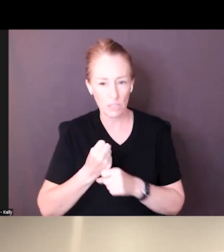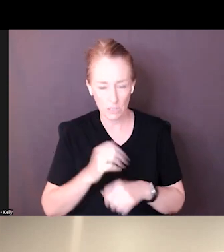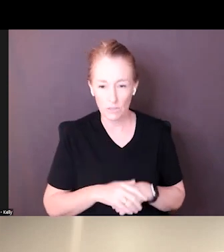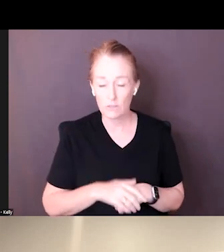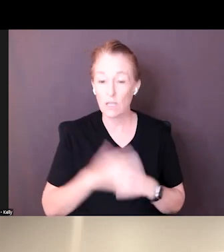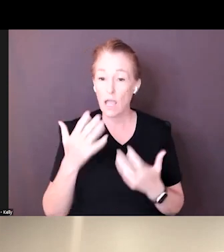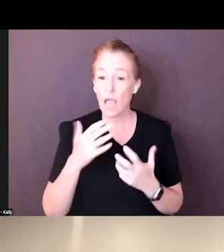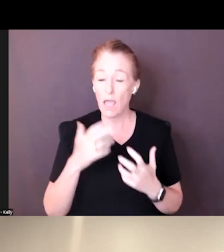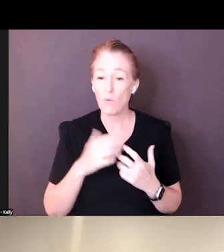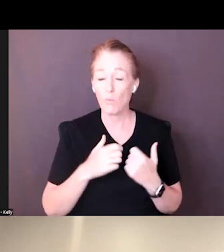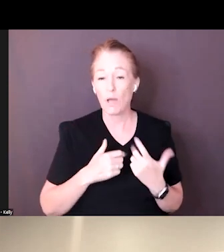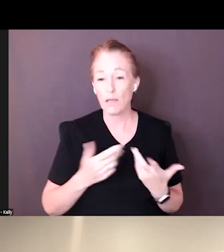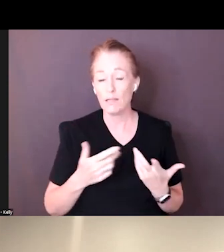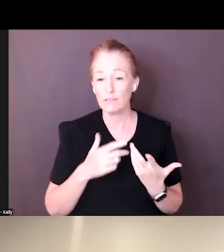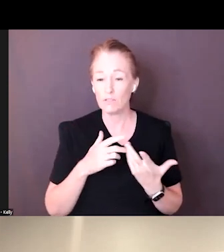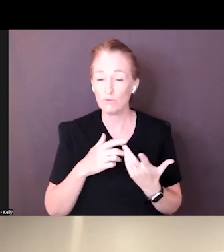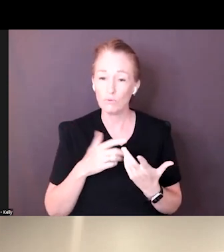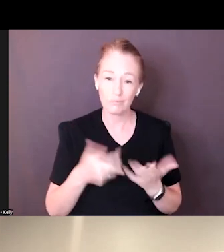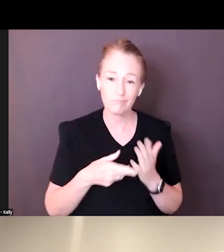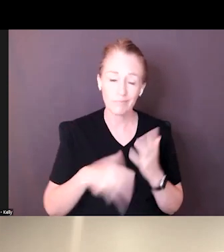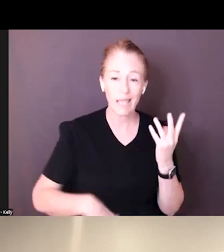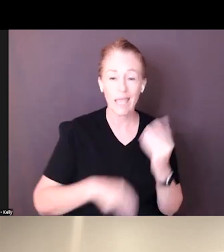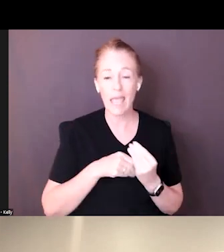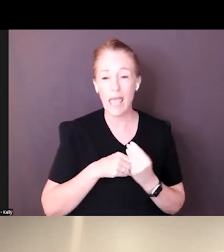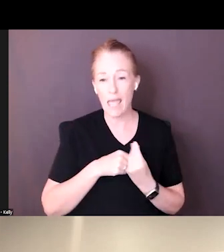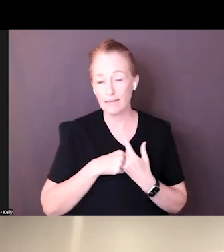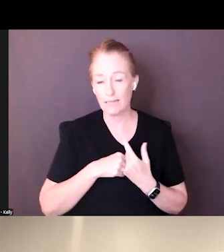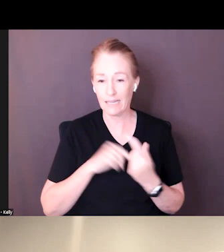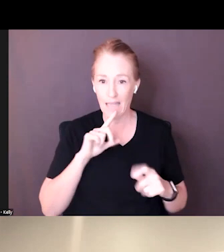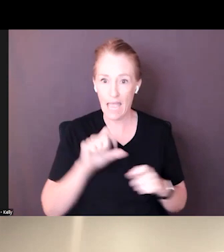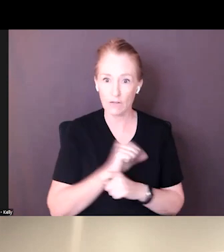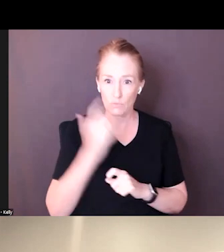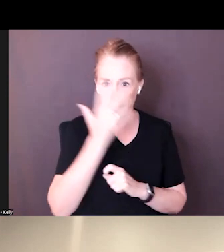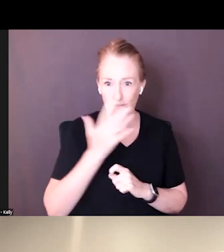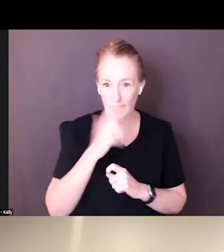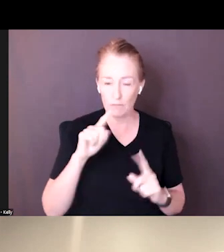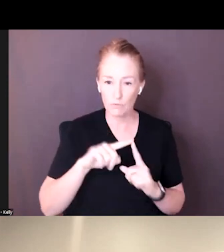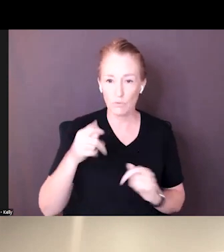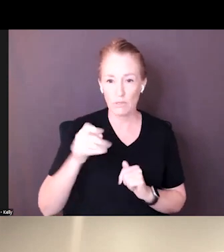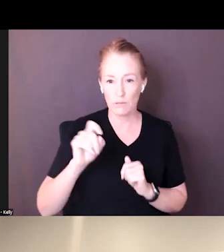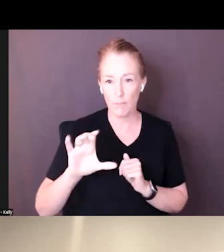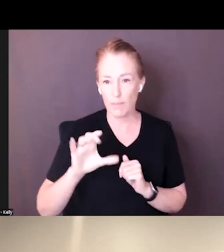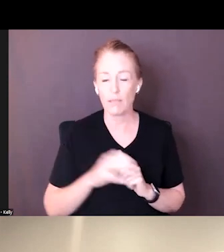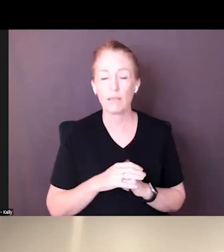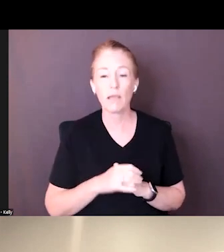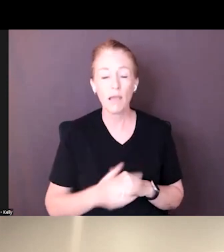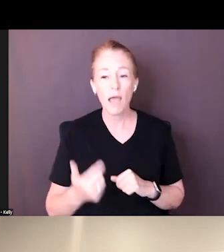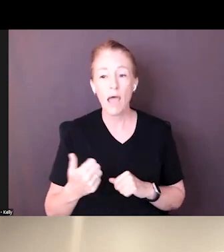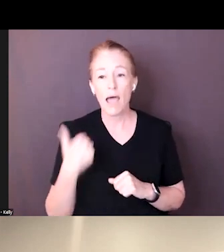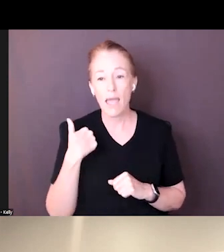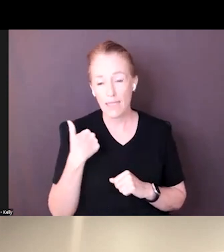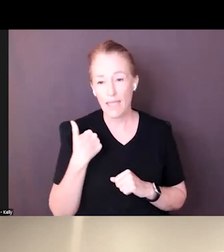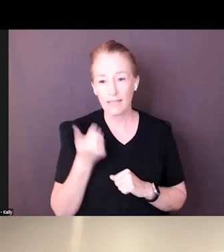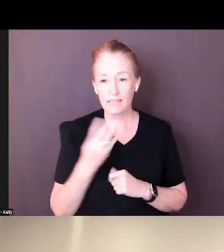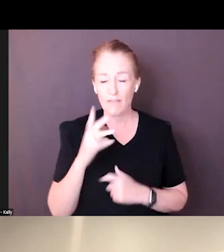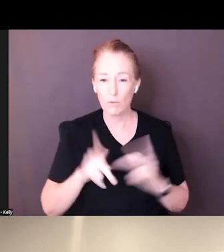face on the topic and mention a couple of people I've interacted with in recent years. The first was a very successful